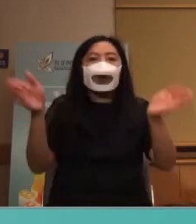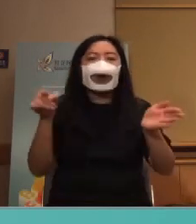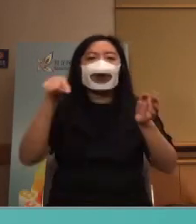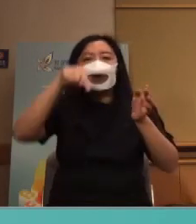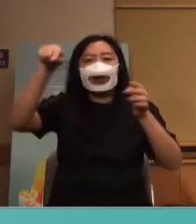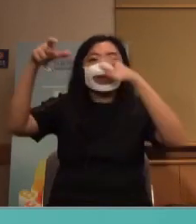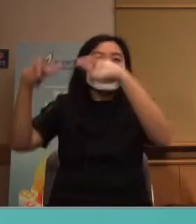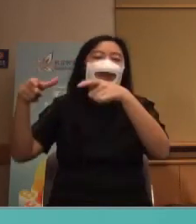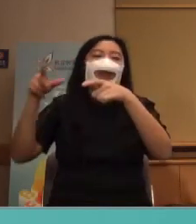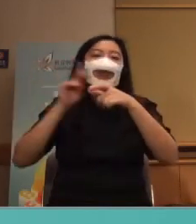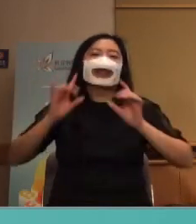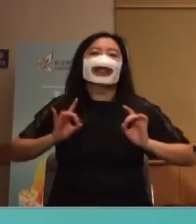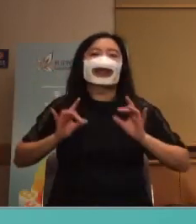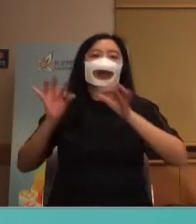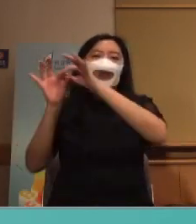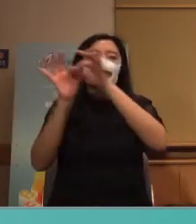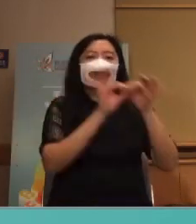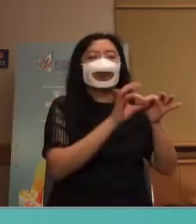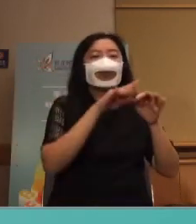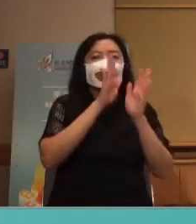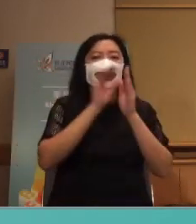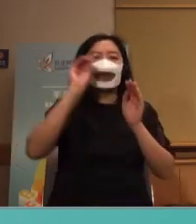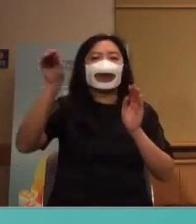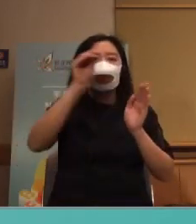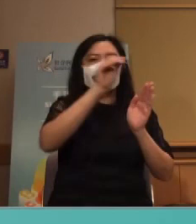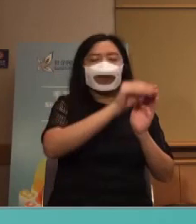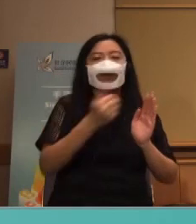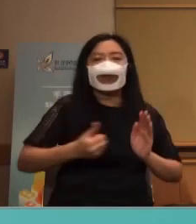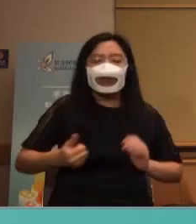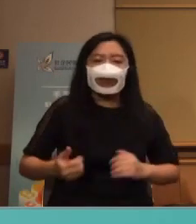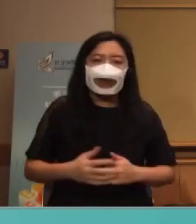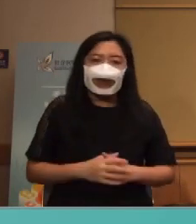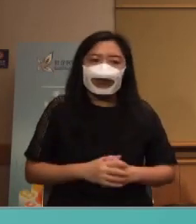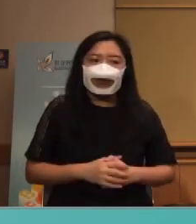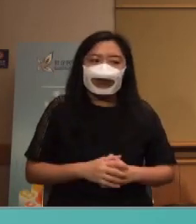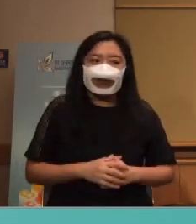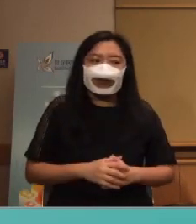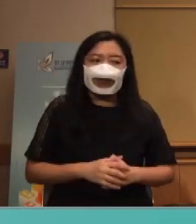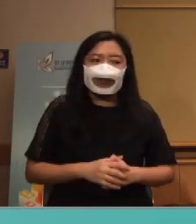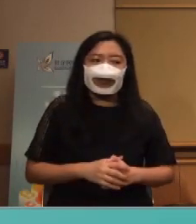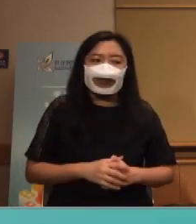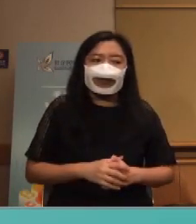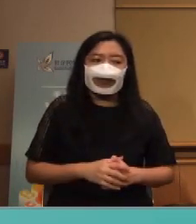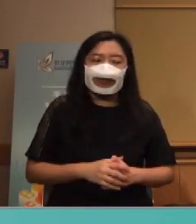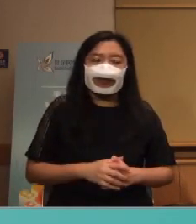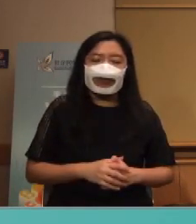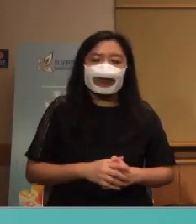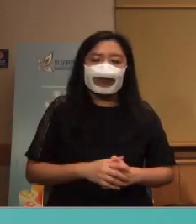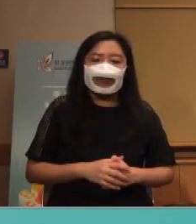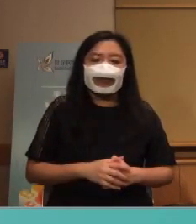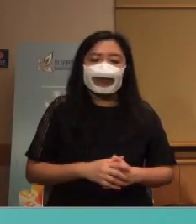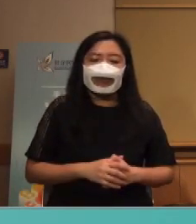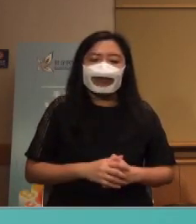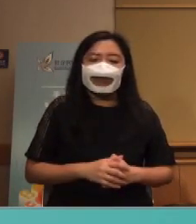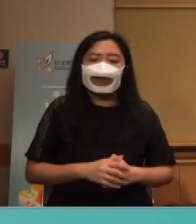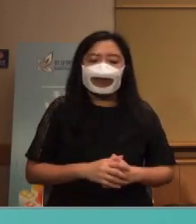wallet card, and you can actually use NFC to spend it on a POS machine. So we're seeing actually the use and creation of new